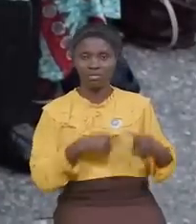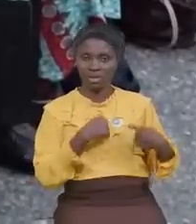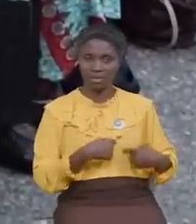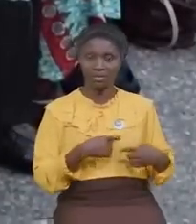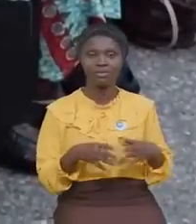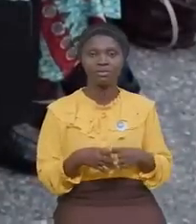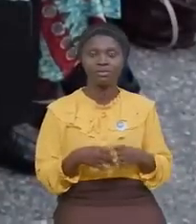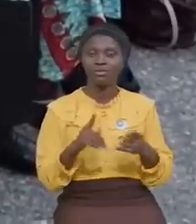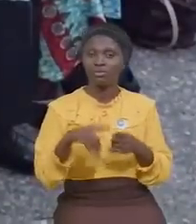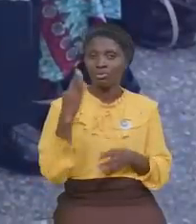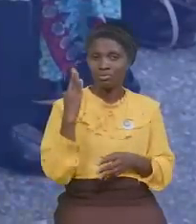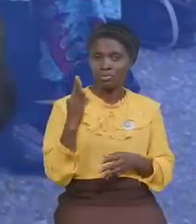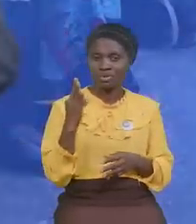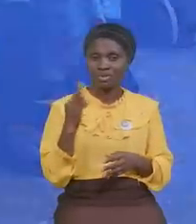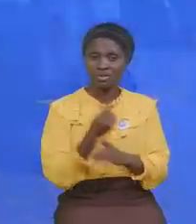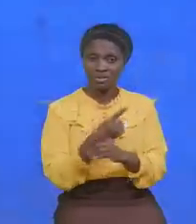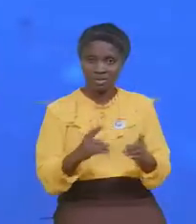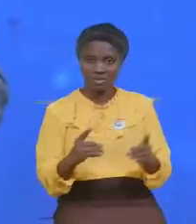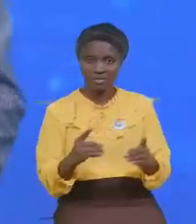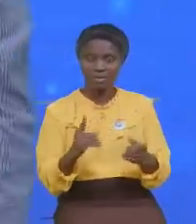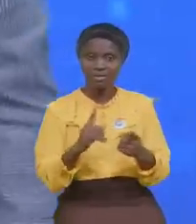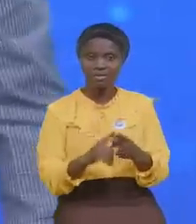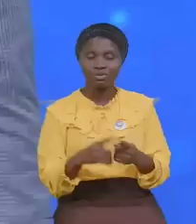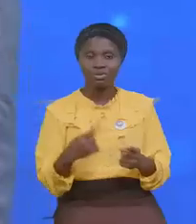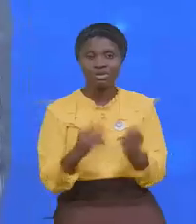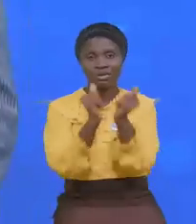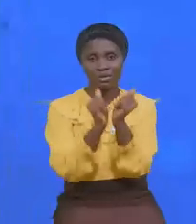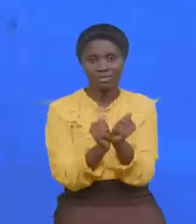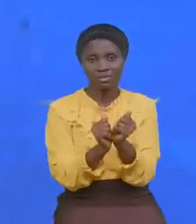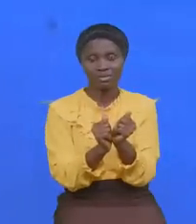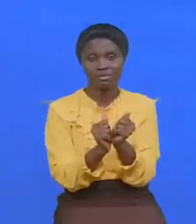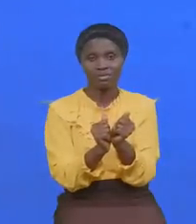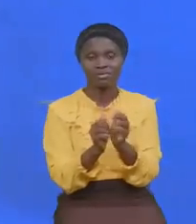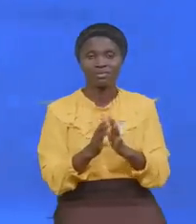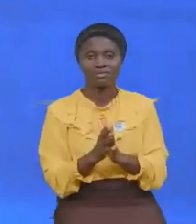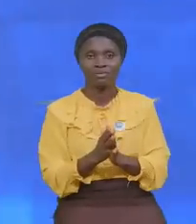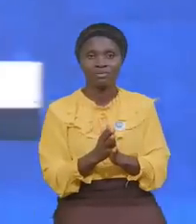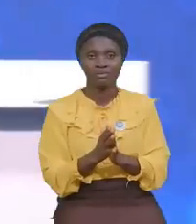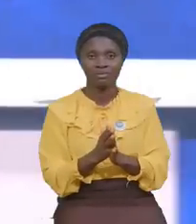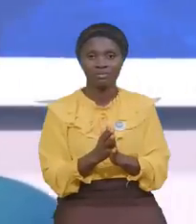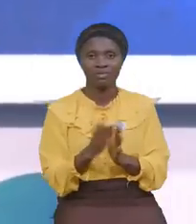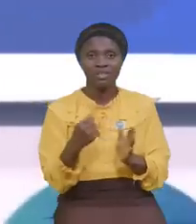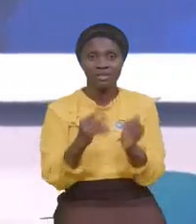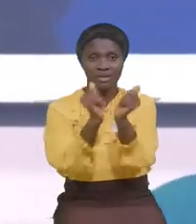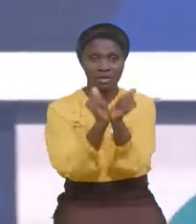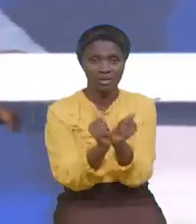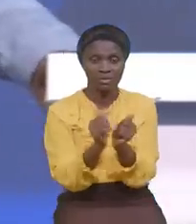to preach deliverance to the captives, the captives of